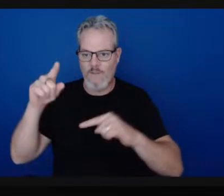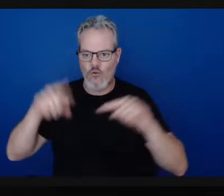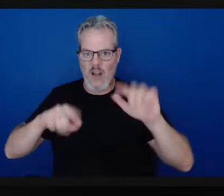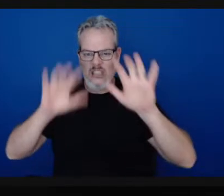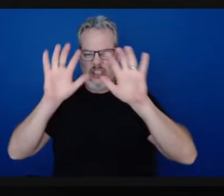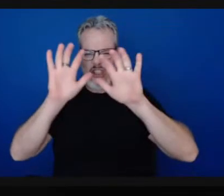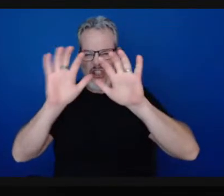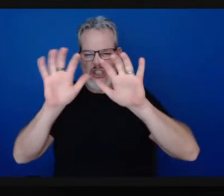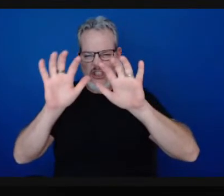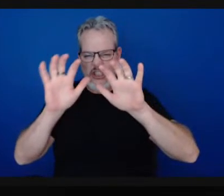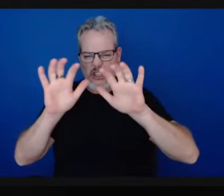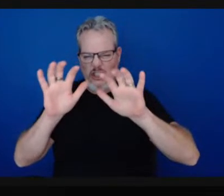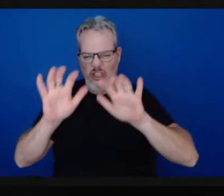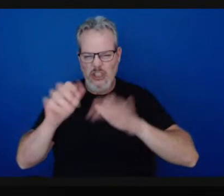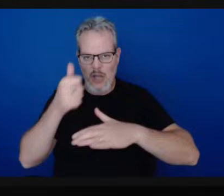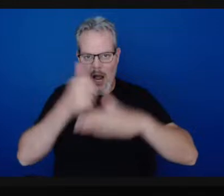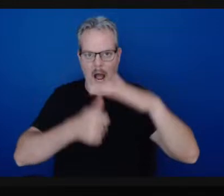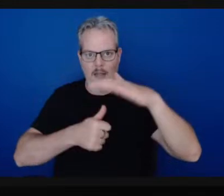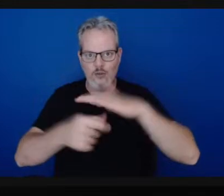into the volcano there.